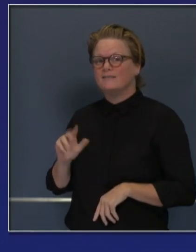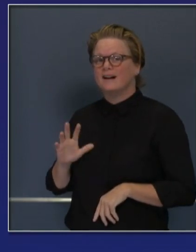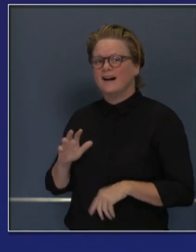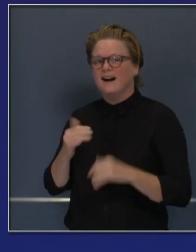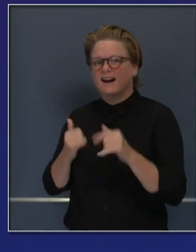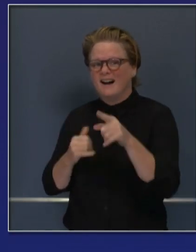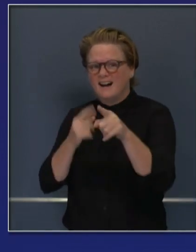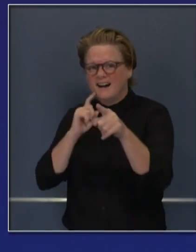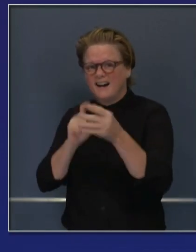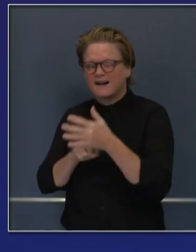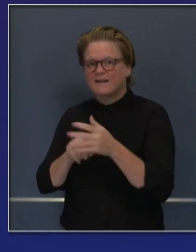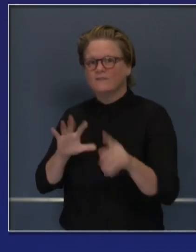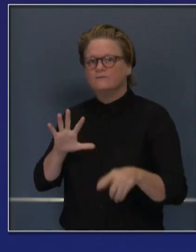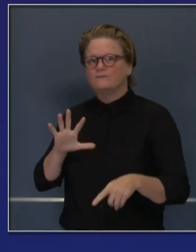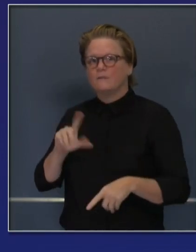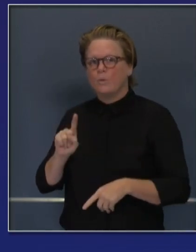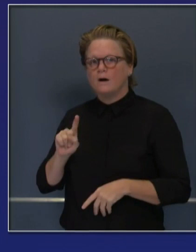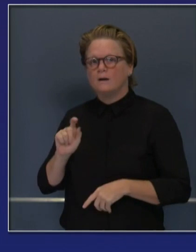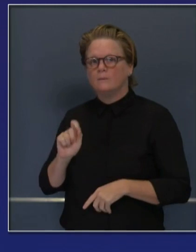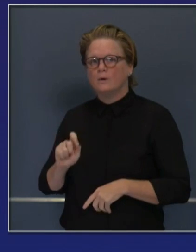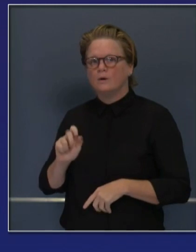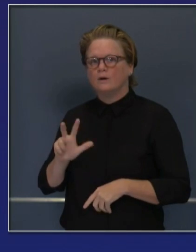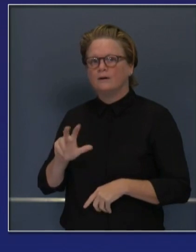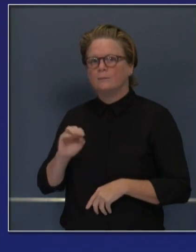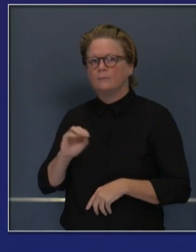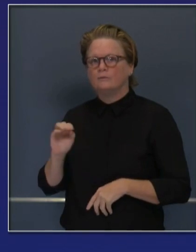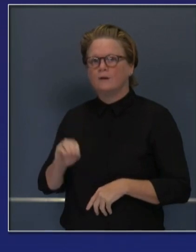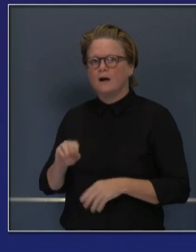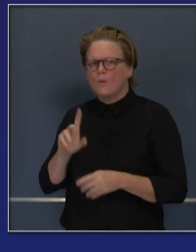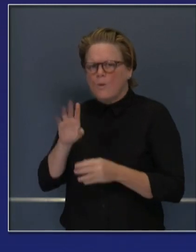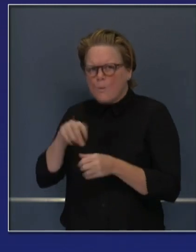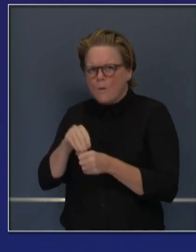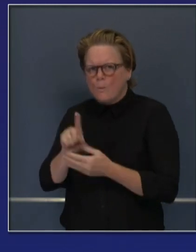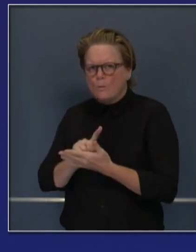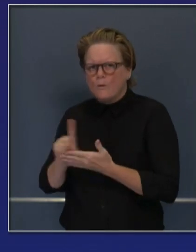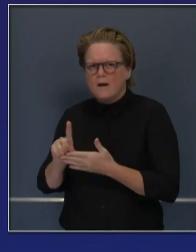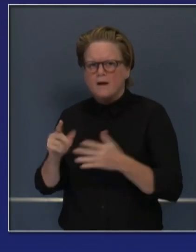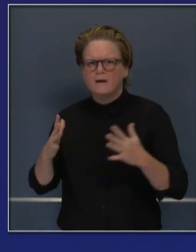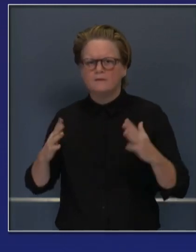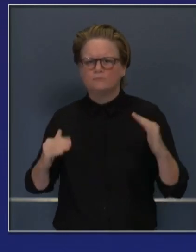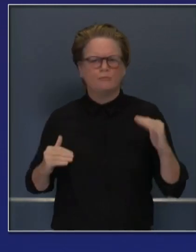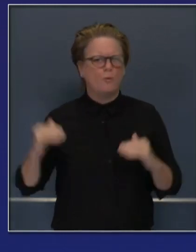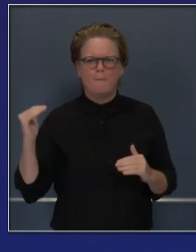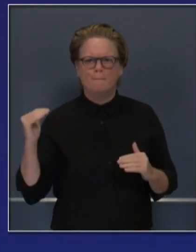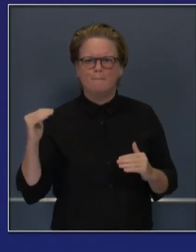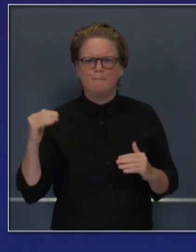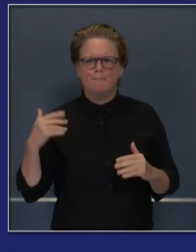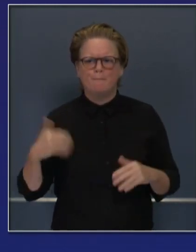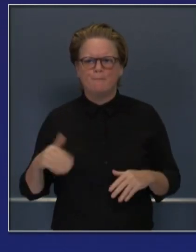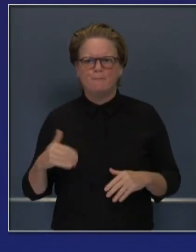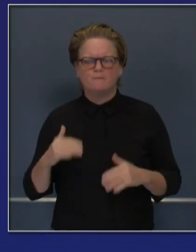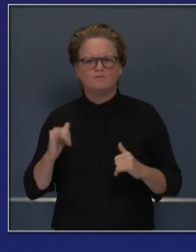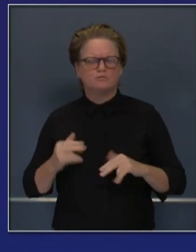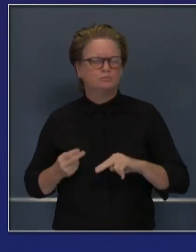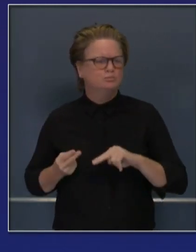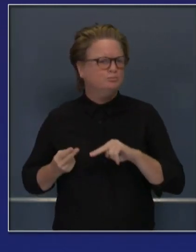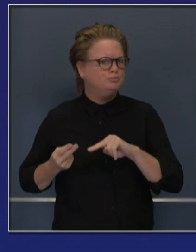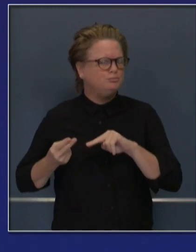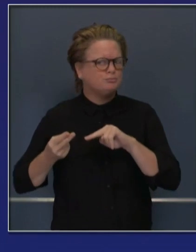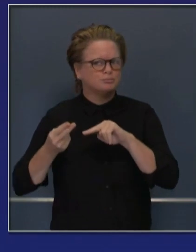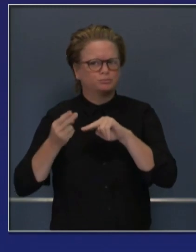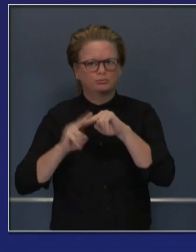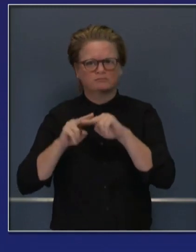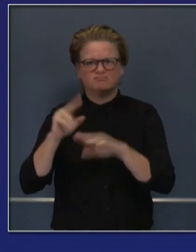51.3% increase in just a 1 week period. Puts in perspective the rate of increase that's simply without precedent